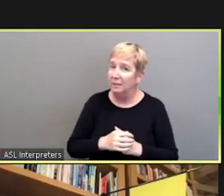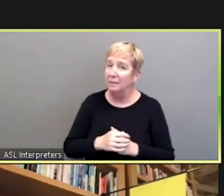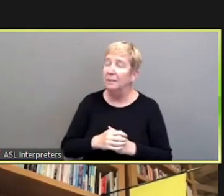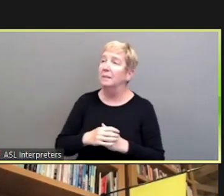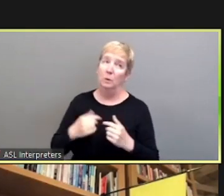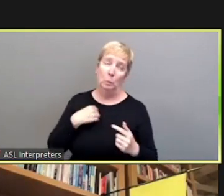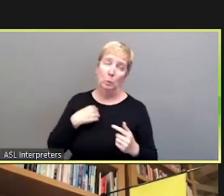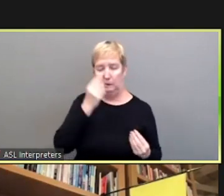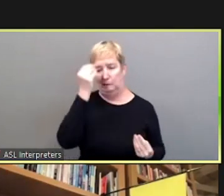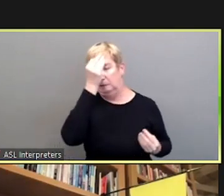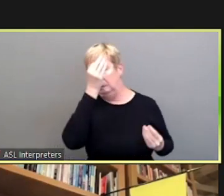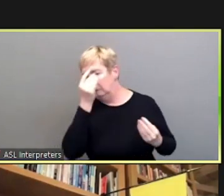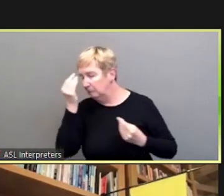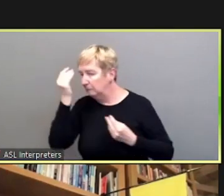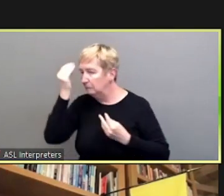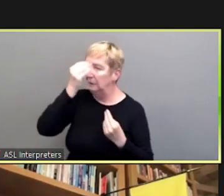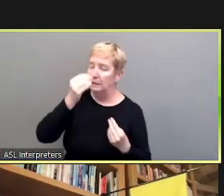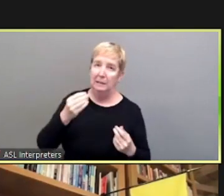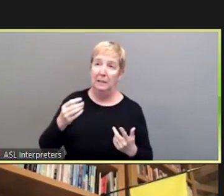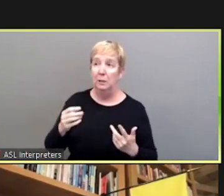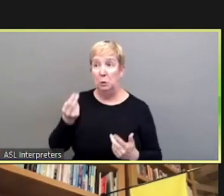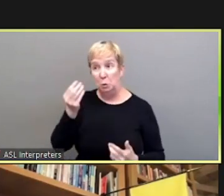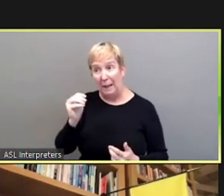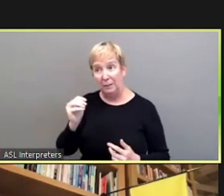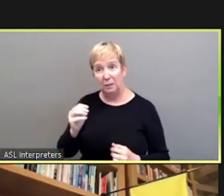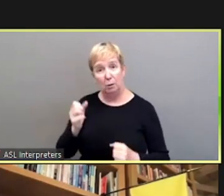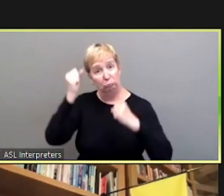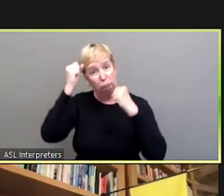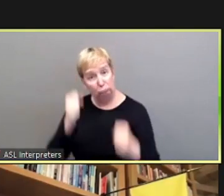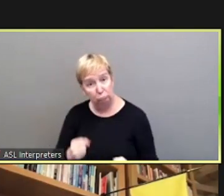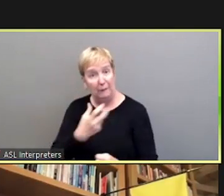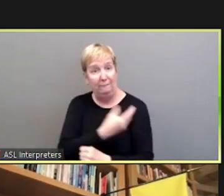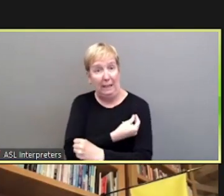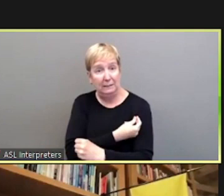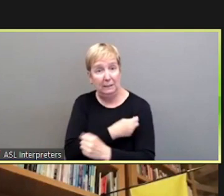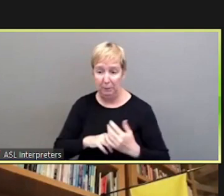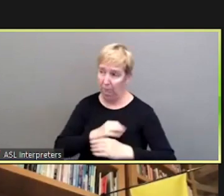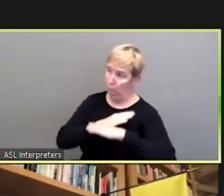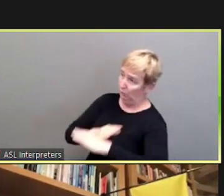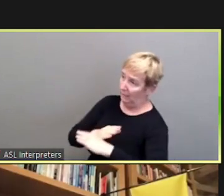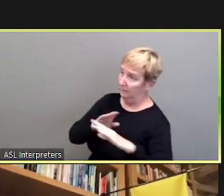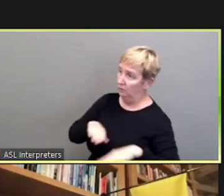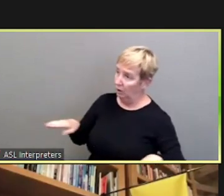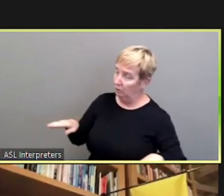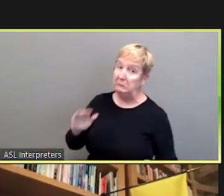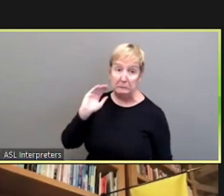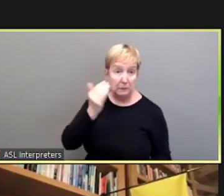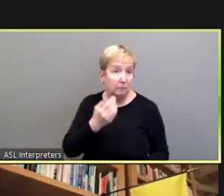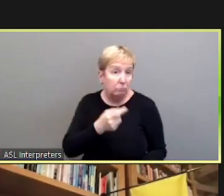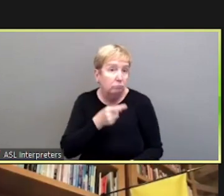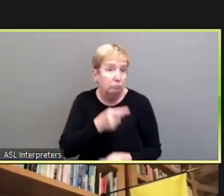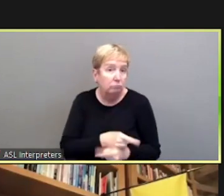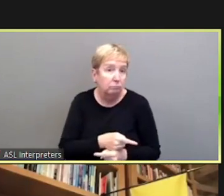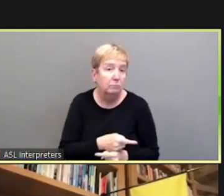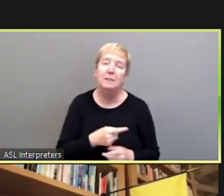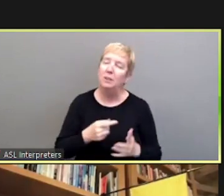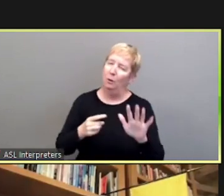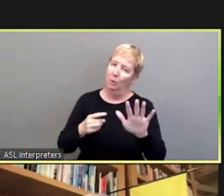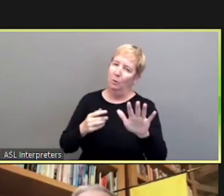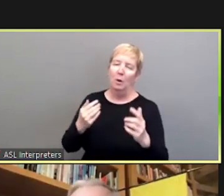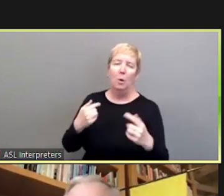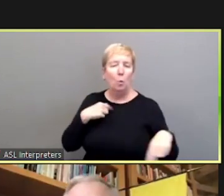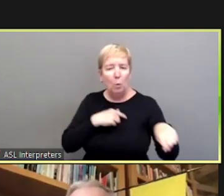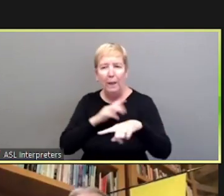that maybe our high vaccination rate is helping. And just to remind you, and we all need things that we can feel good about in this pandemic,